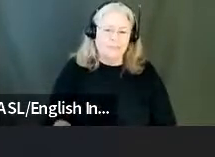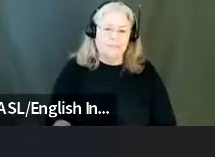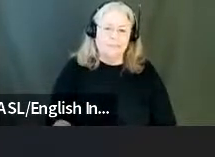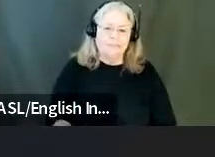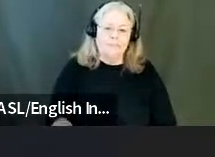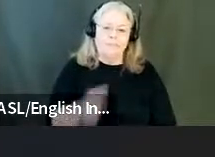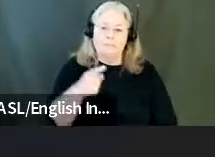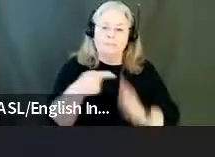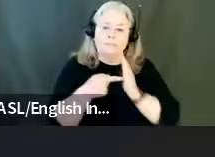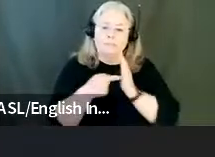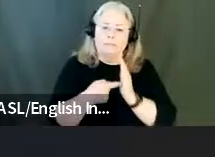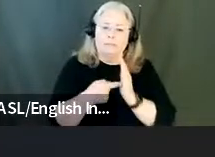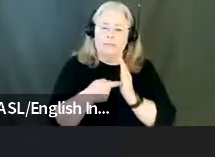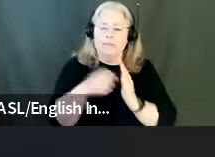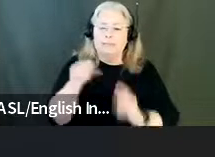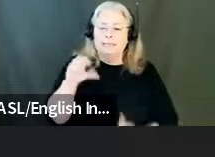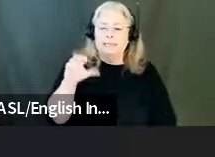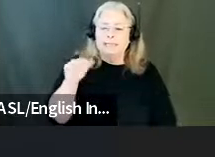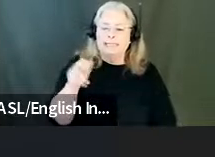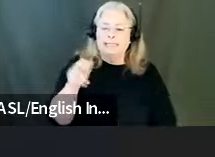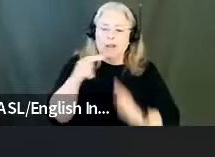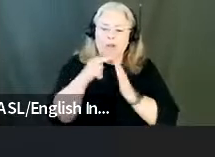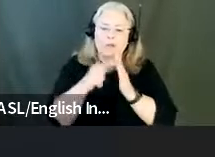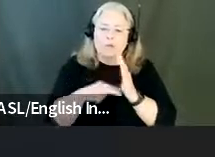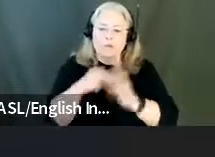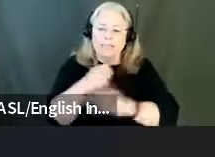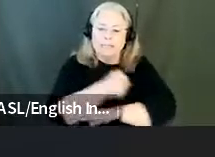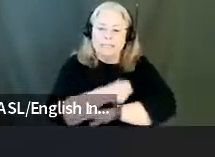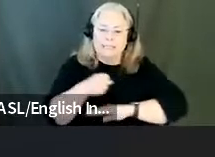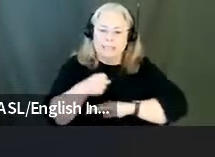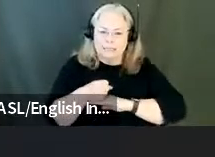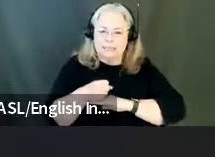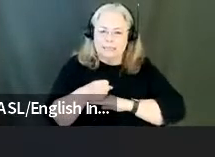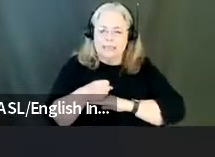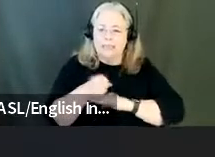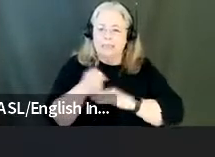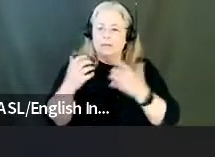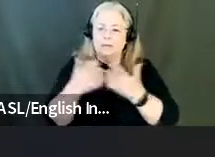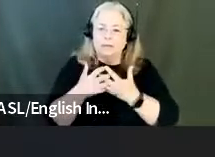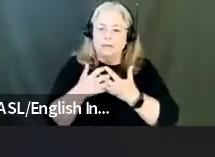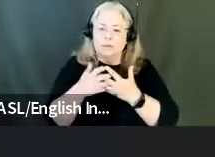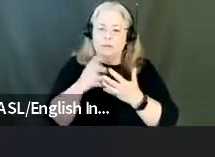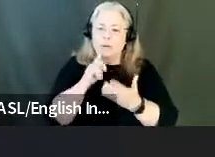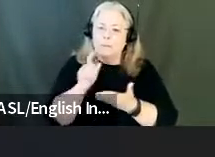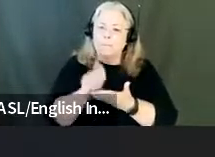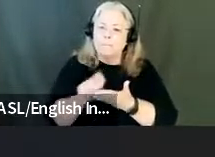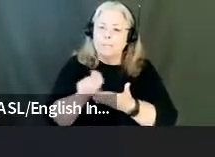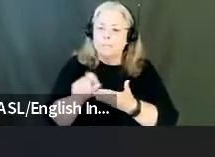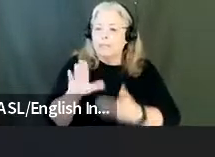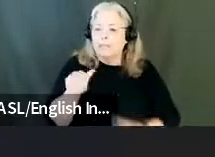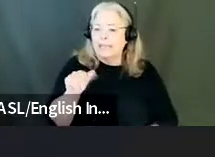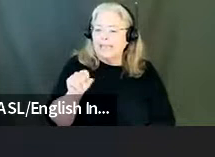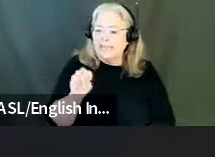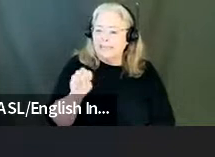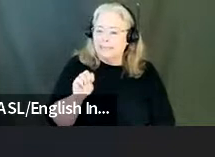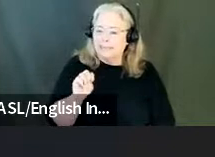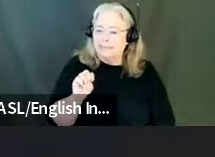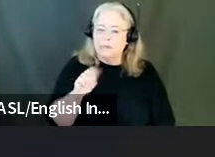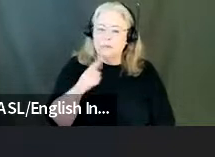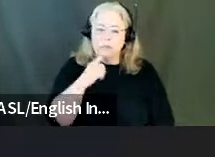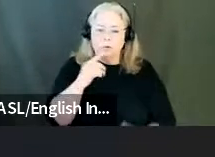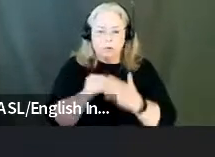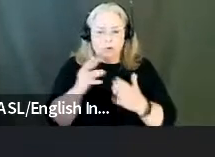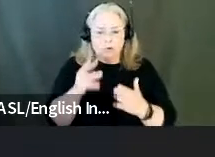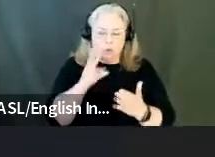Here's showing that scan and read station. This all fits inside of a pencil case. So I wanted something that students